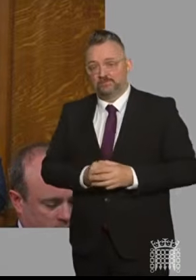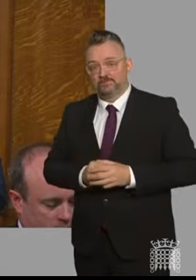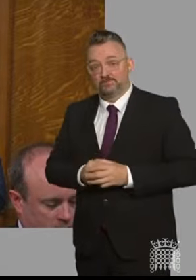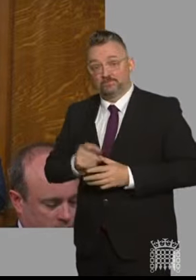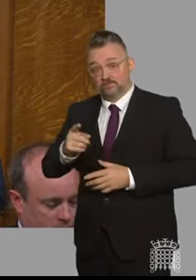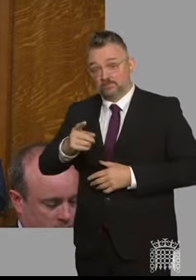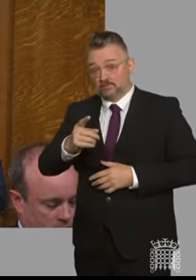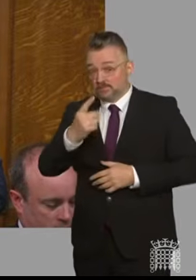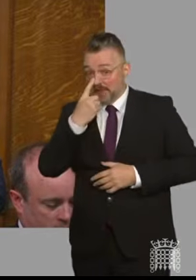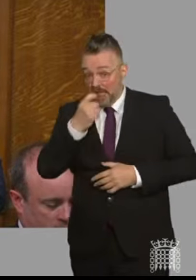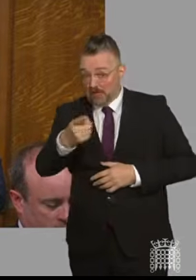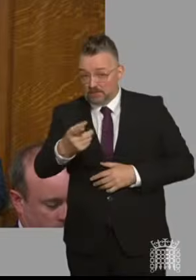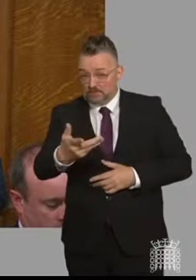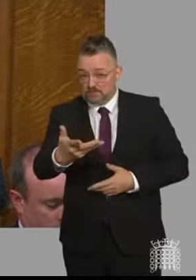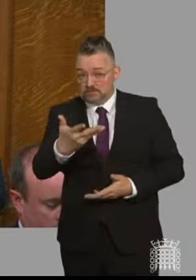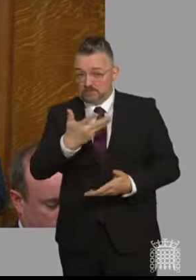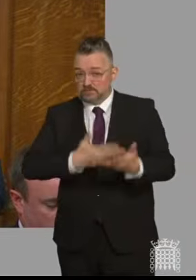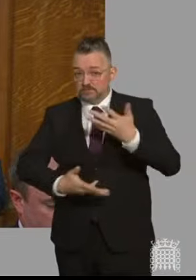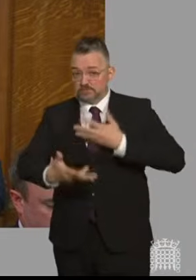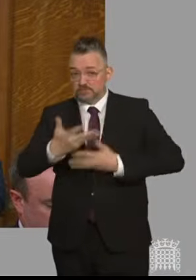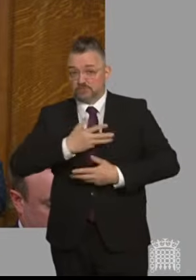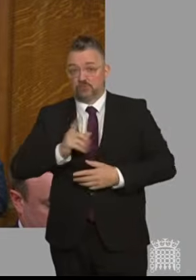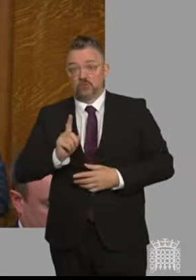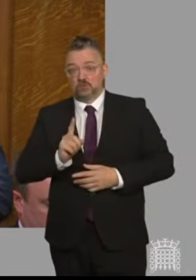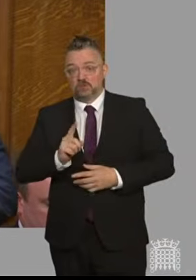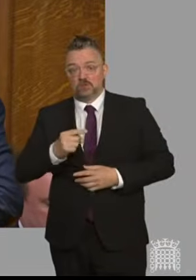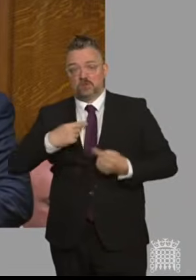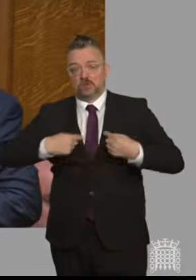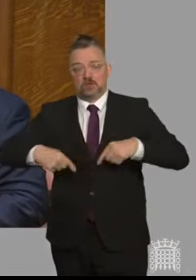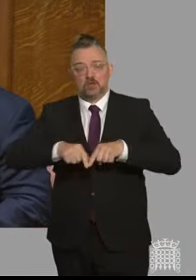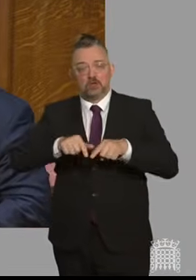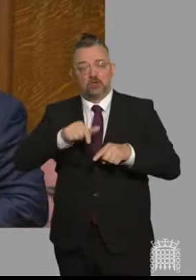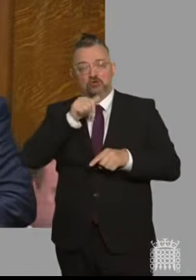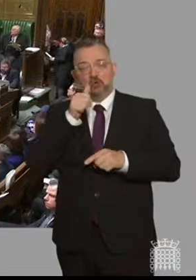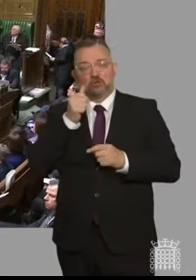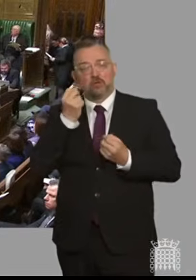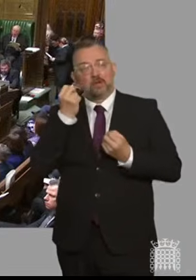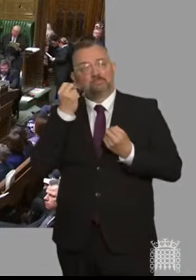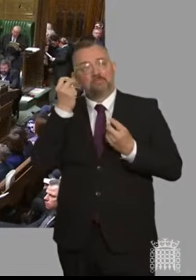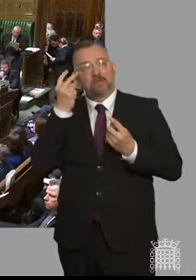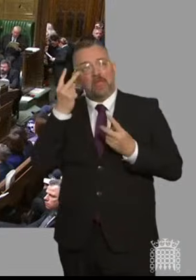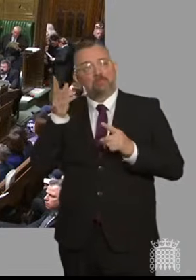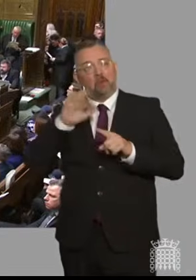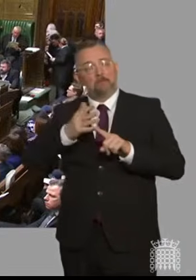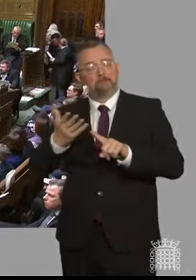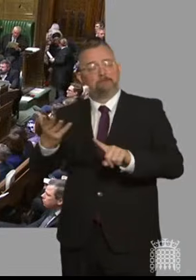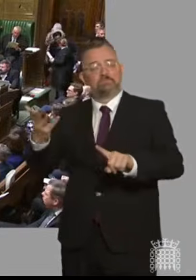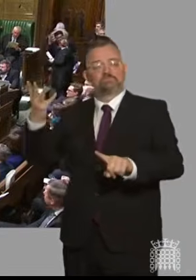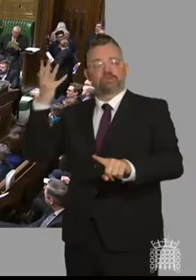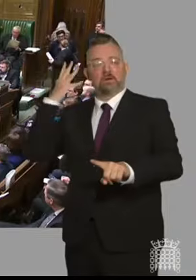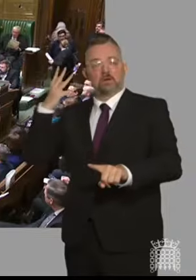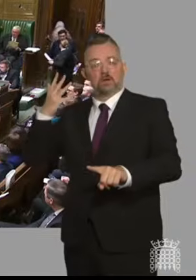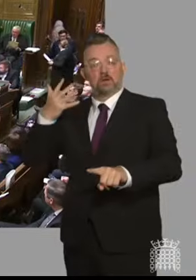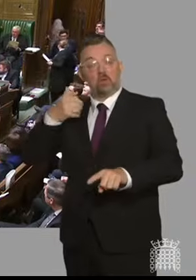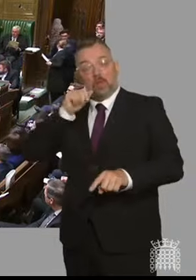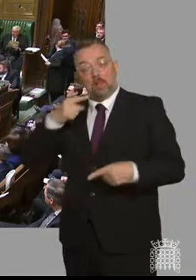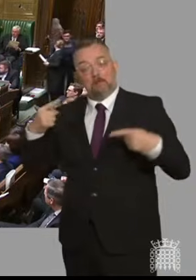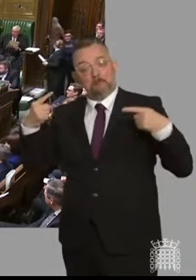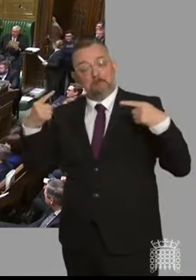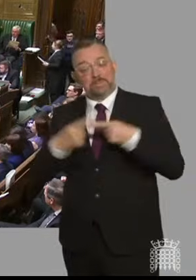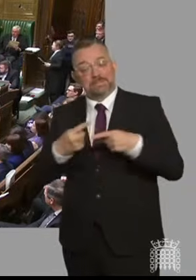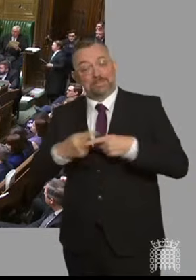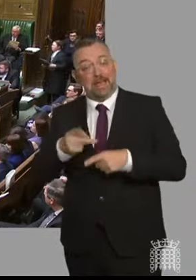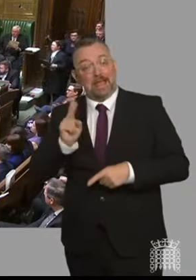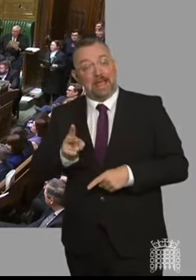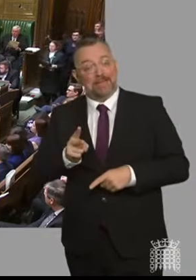not going to forget the lessons of history and make the same mistake again? Prime Minister. Well, can I thank